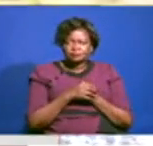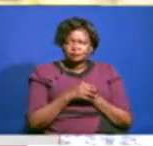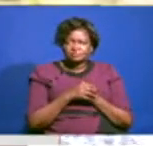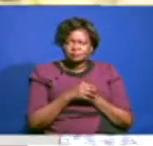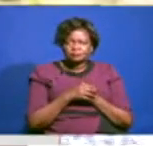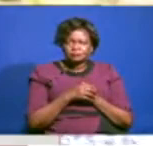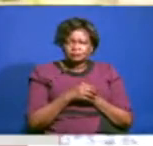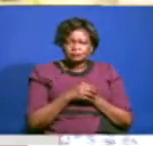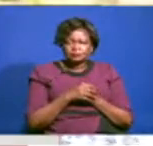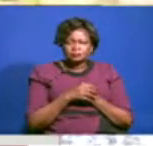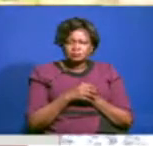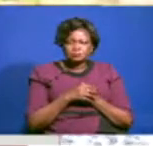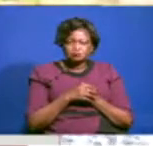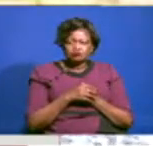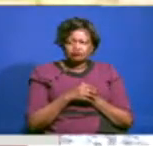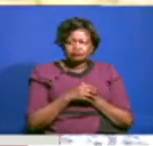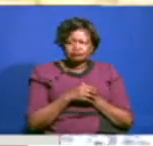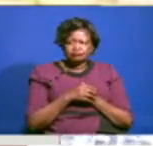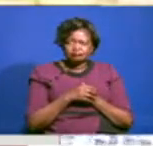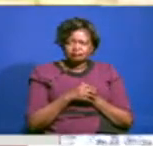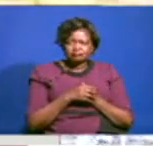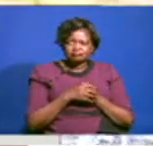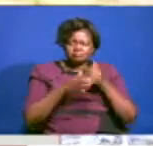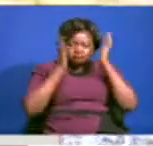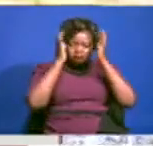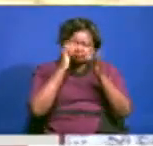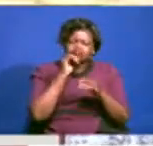Sioni kama funda ni kitu mzuri kwa mwanadamu kukula.